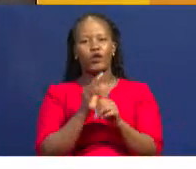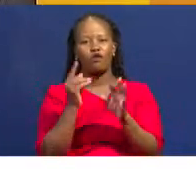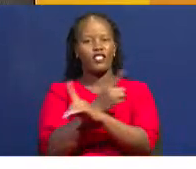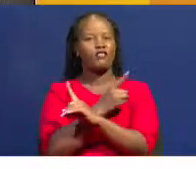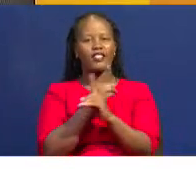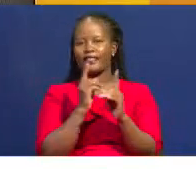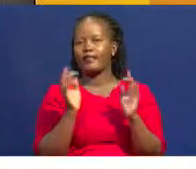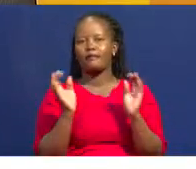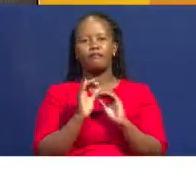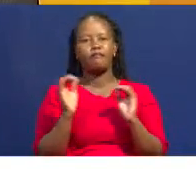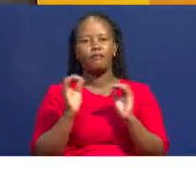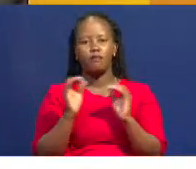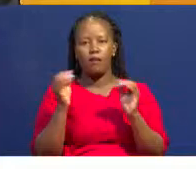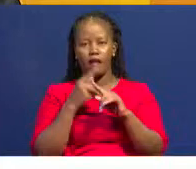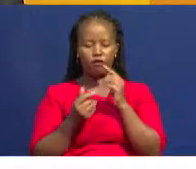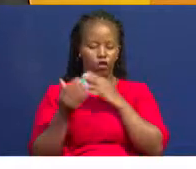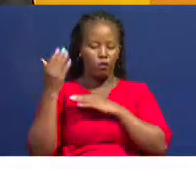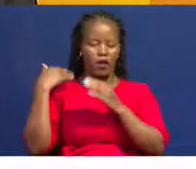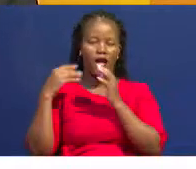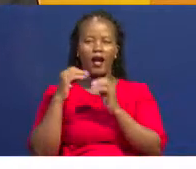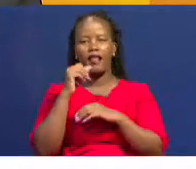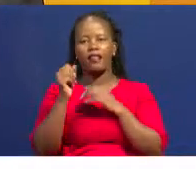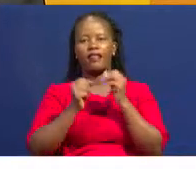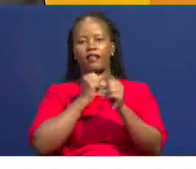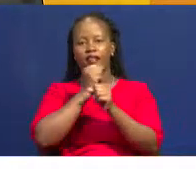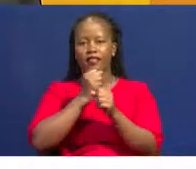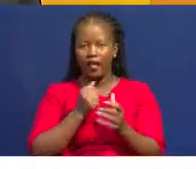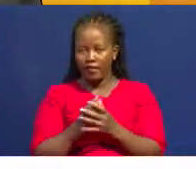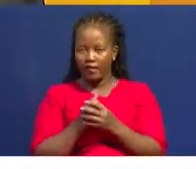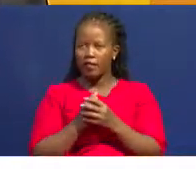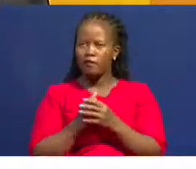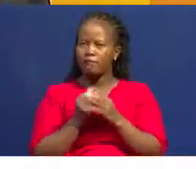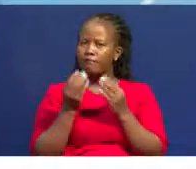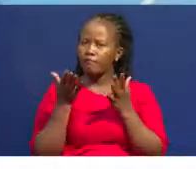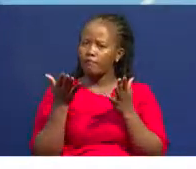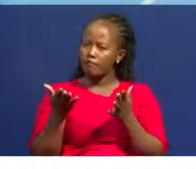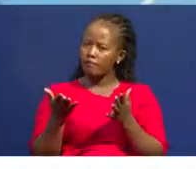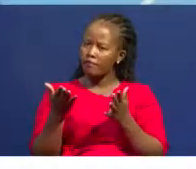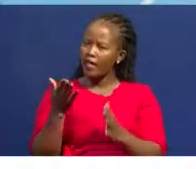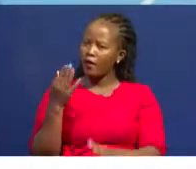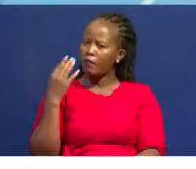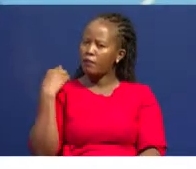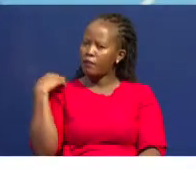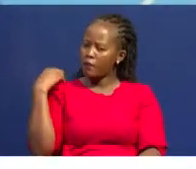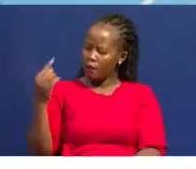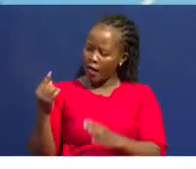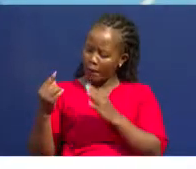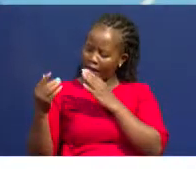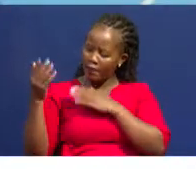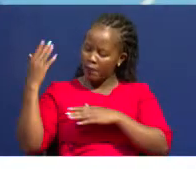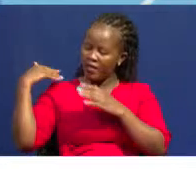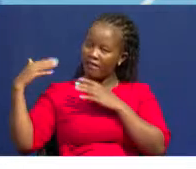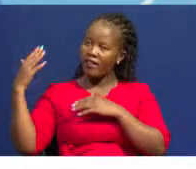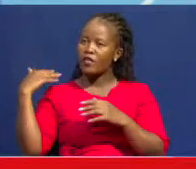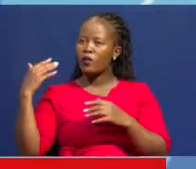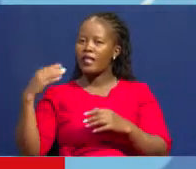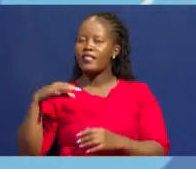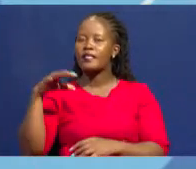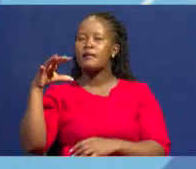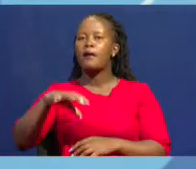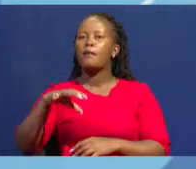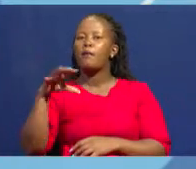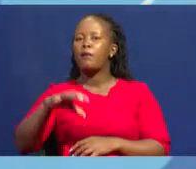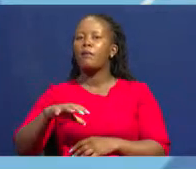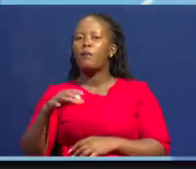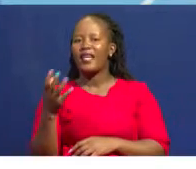the other year. Bwana Mwenda, I'm looking at the statistics, the previous one, and Matatu are taking up